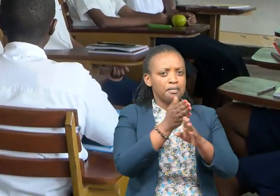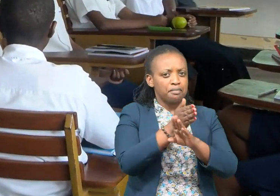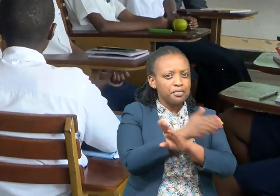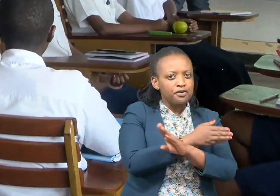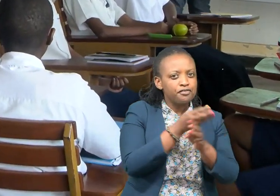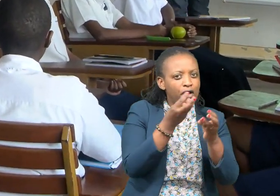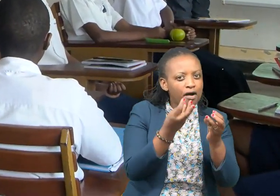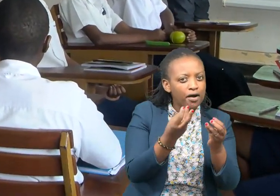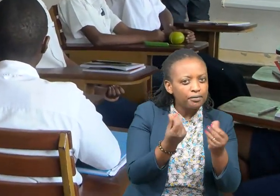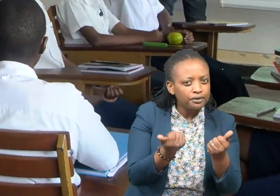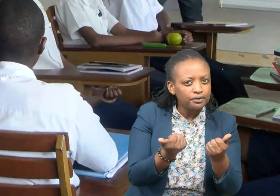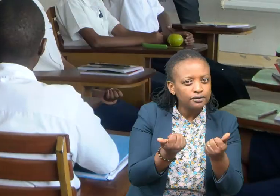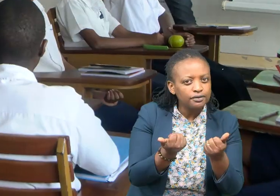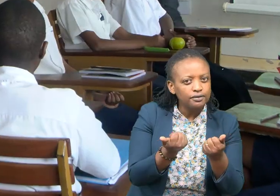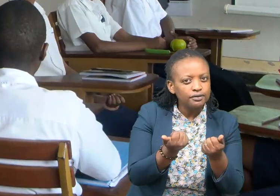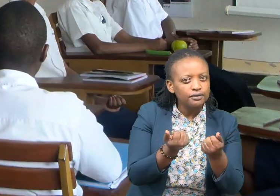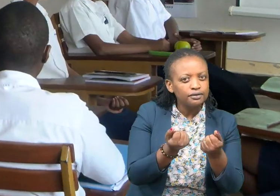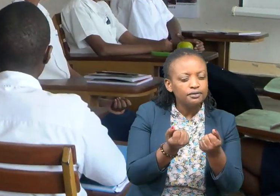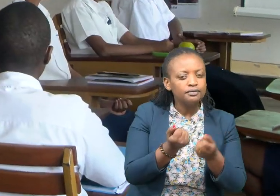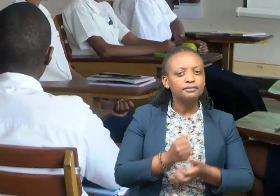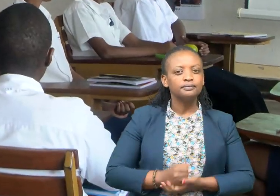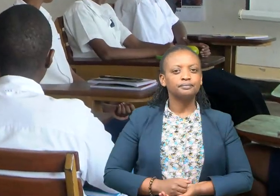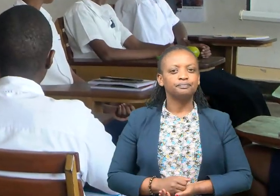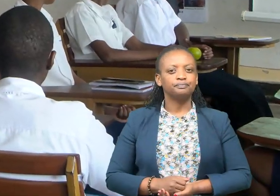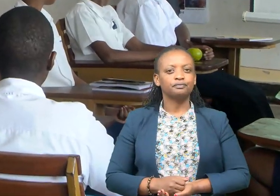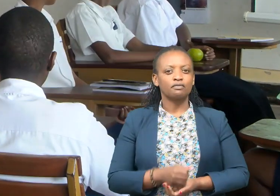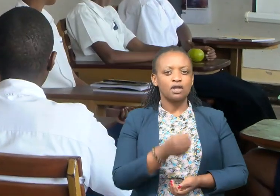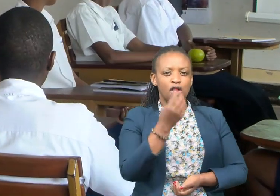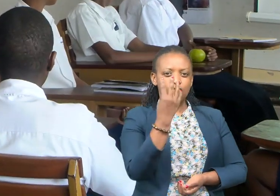So it was